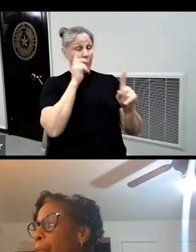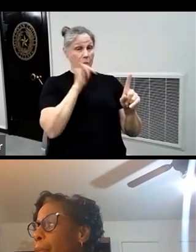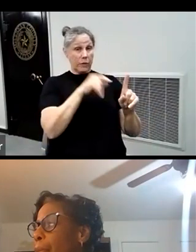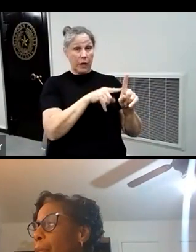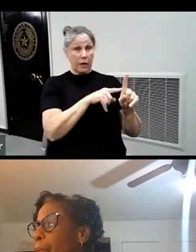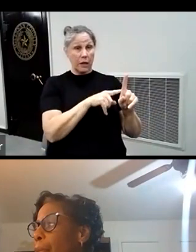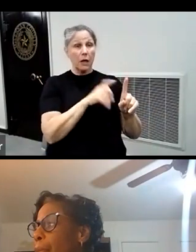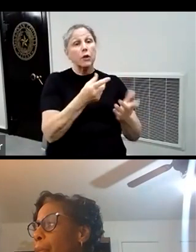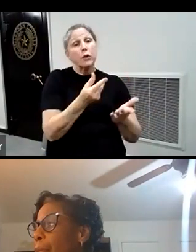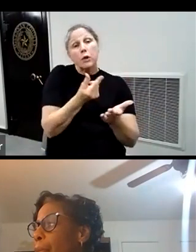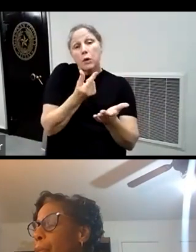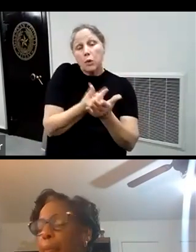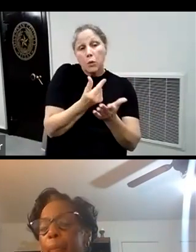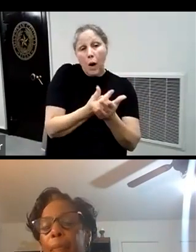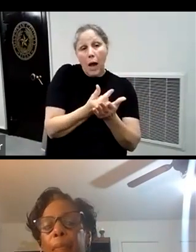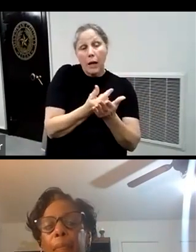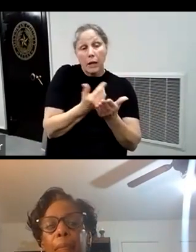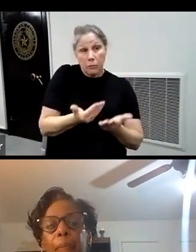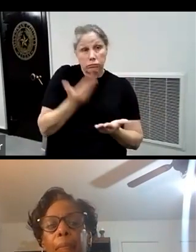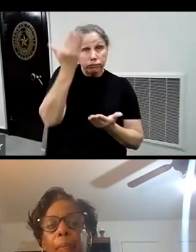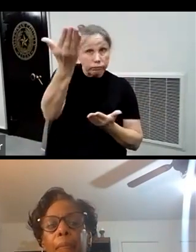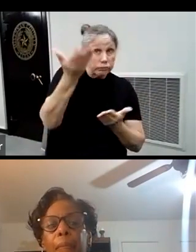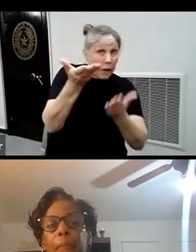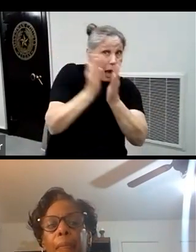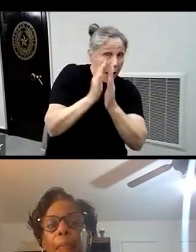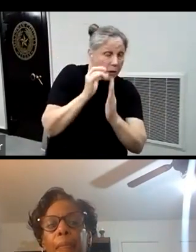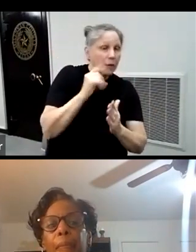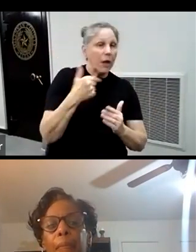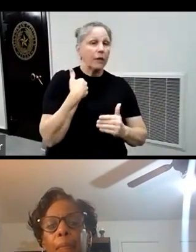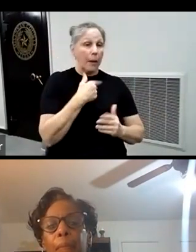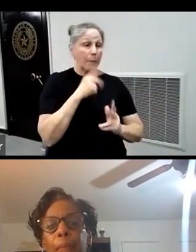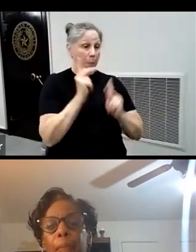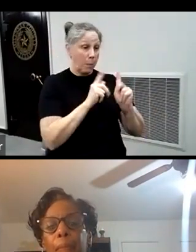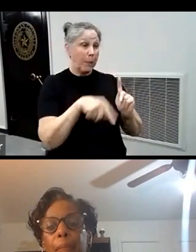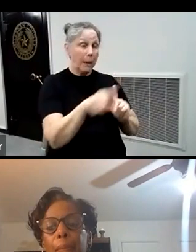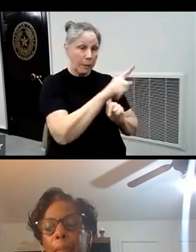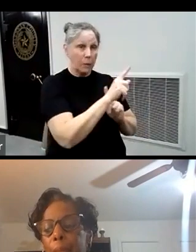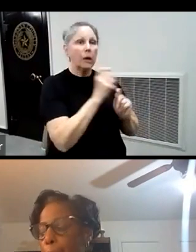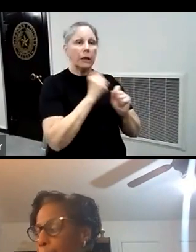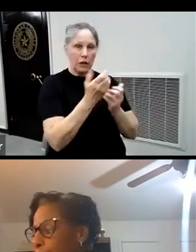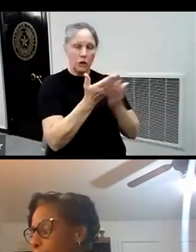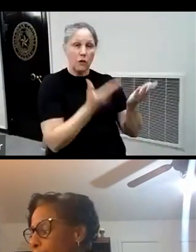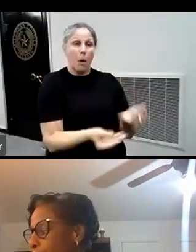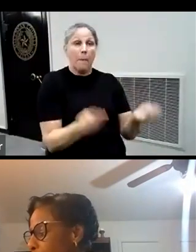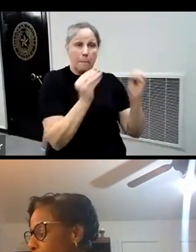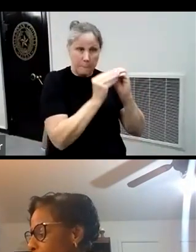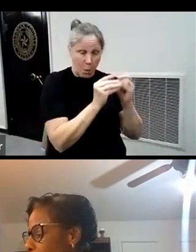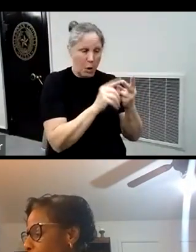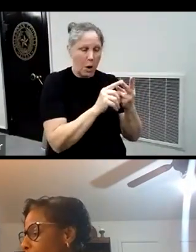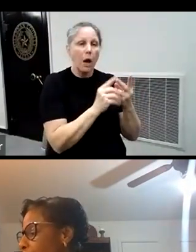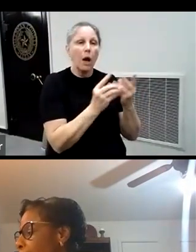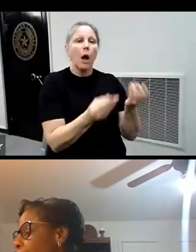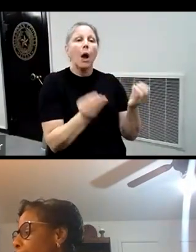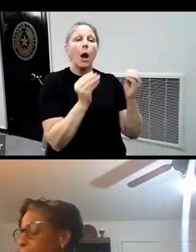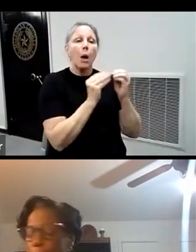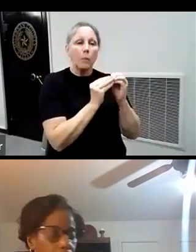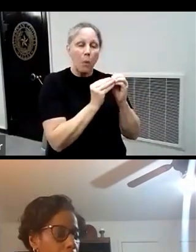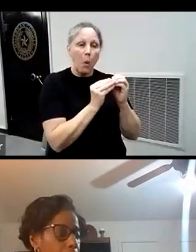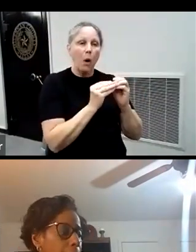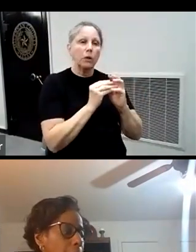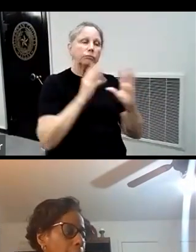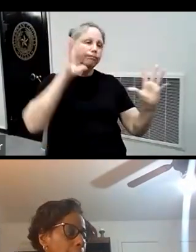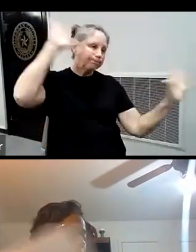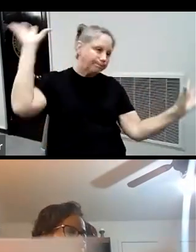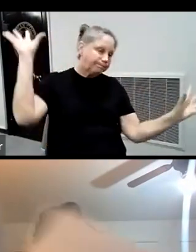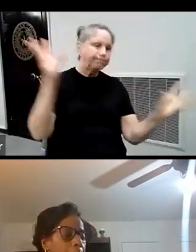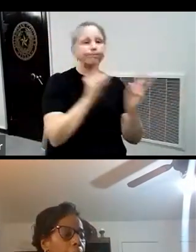so the grant solicitation would allow our court to better serve additional participants and to provide more court comprehensive